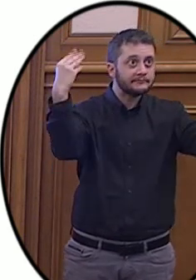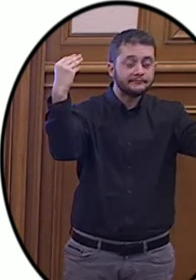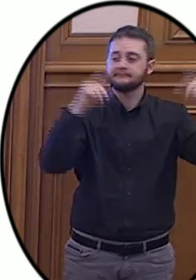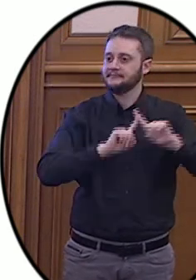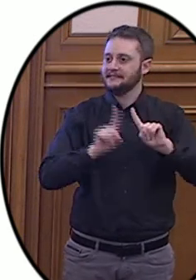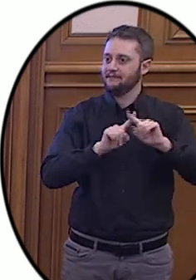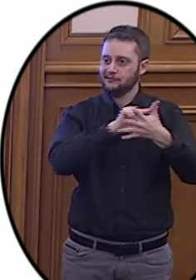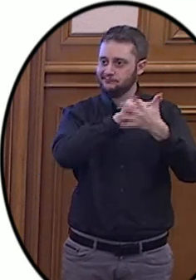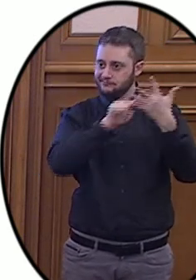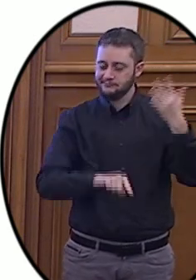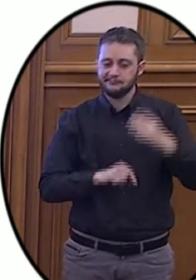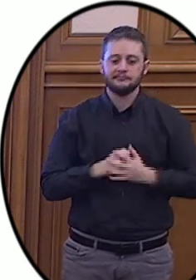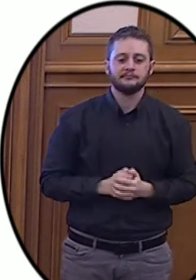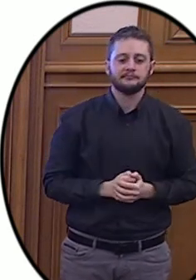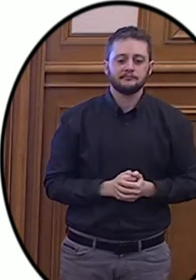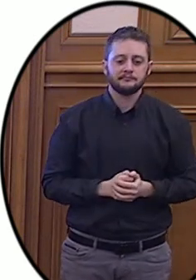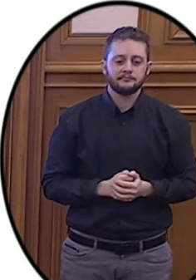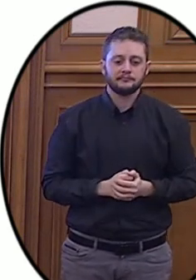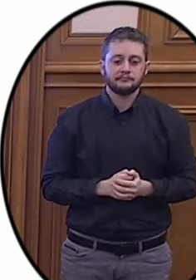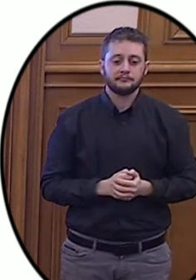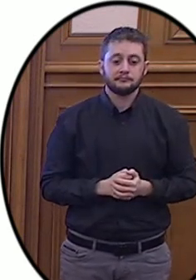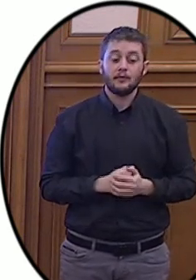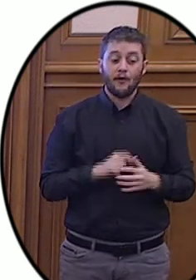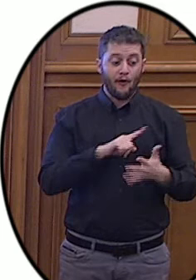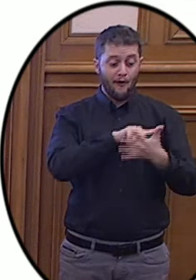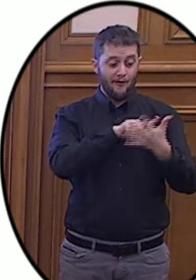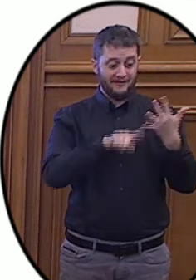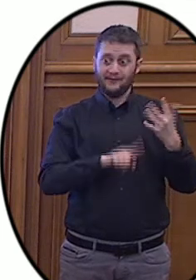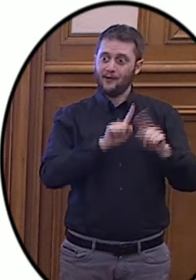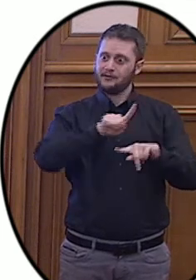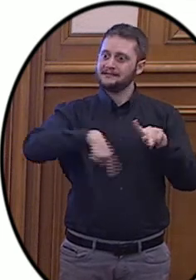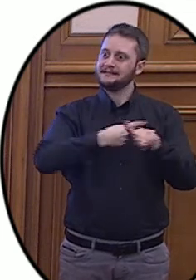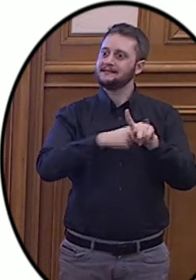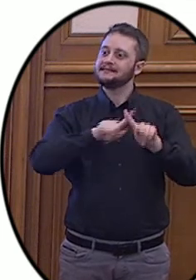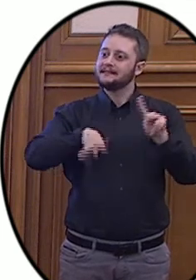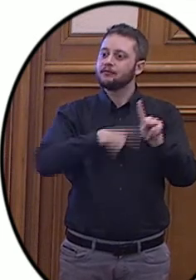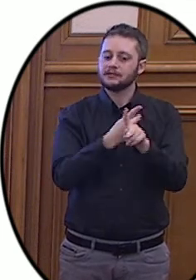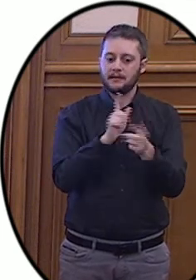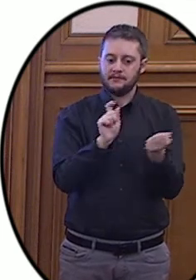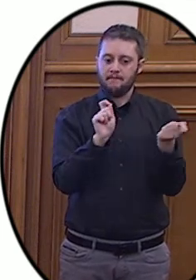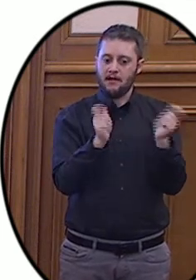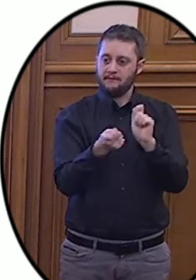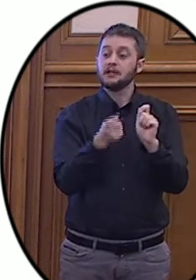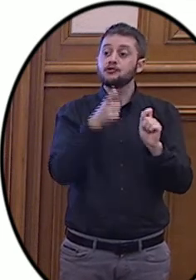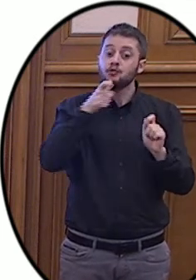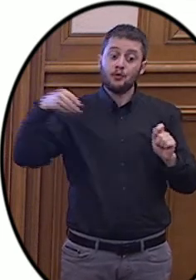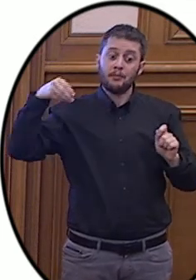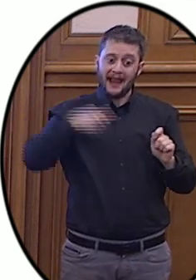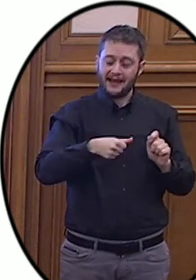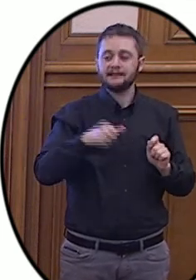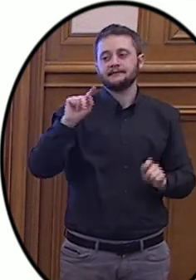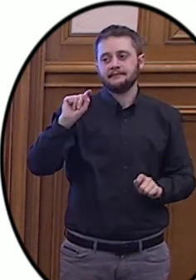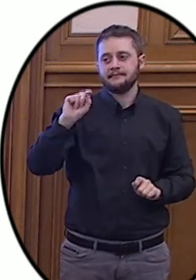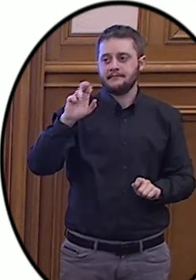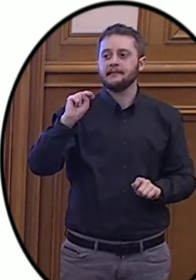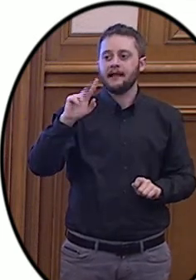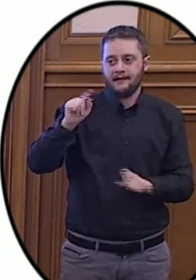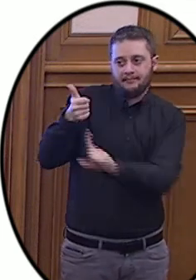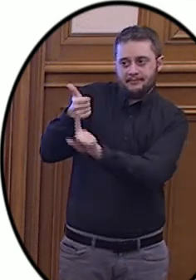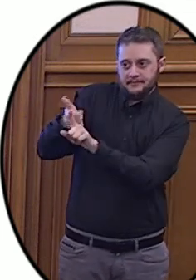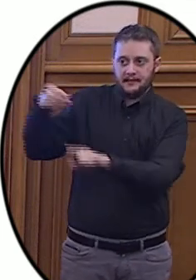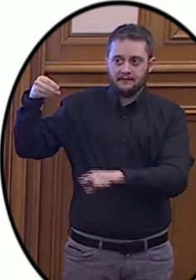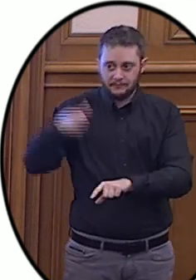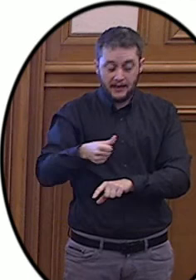are modifications, these would be situations where the cost is paid by the tenant, except in publicly funded